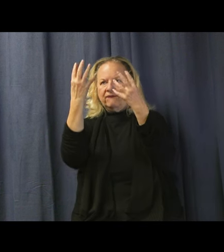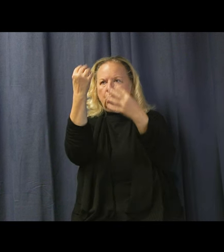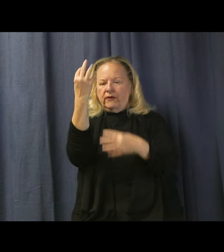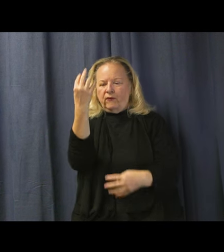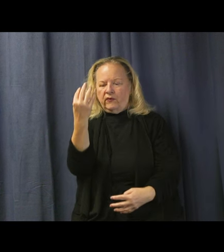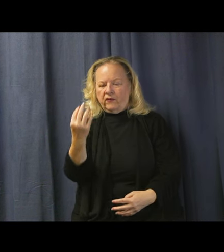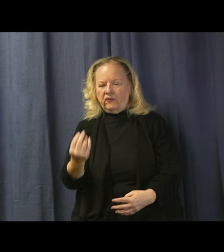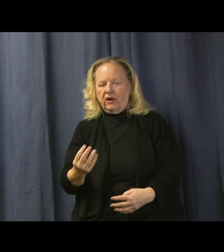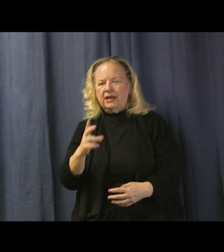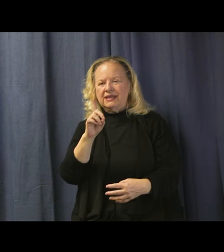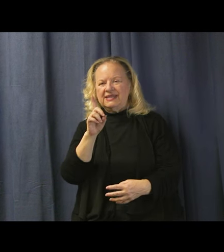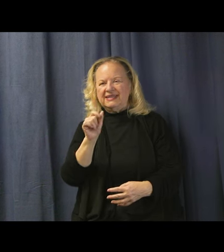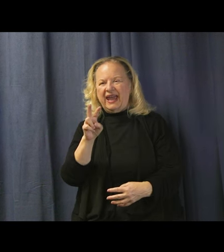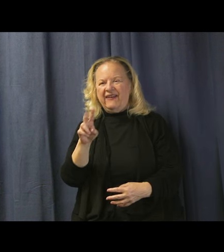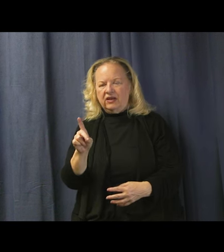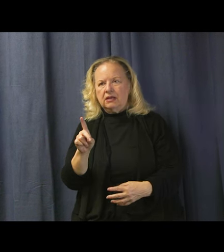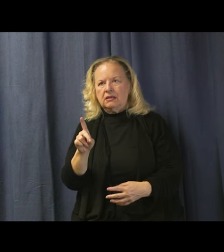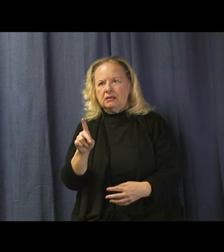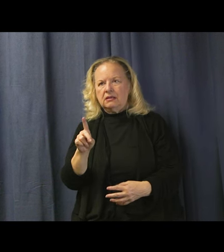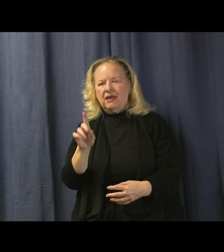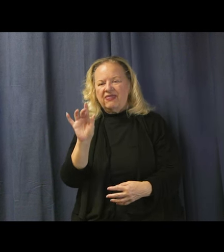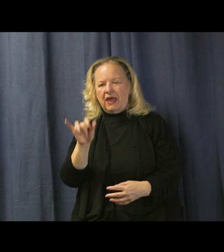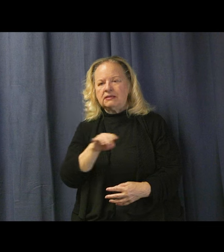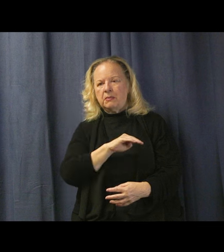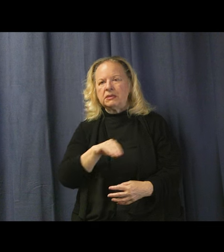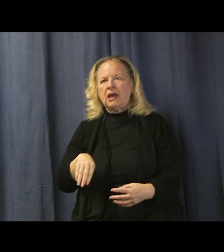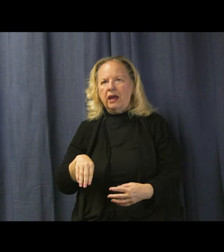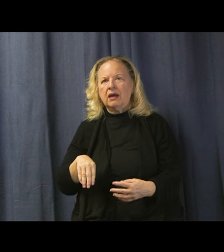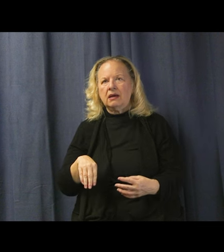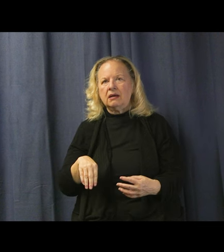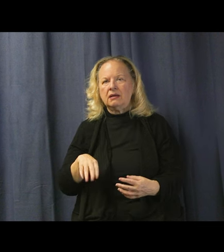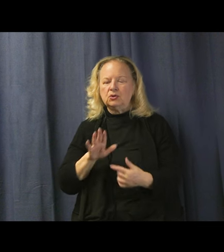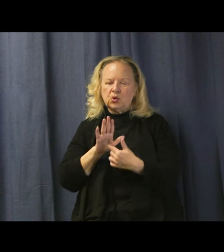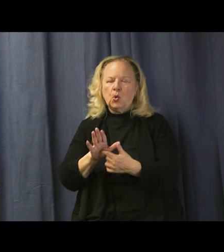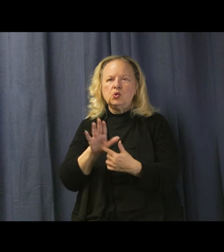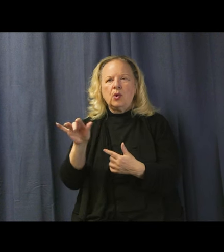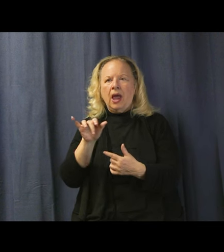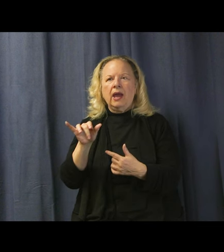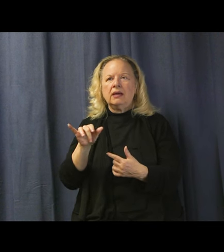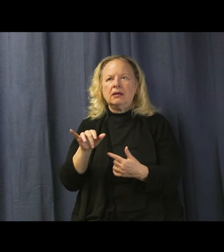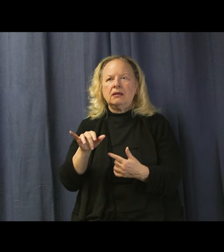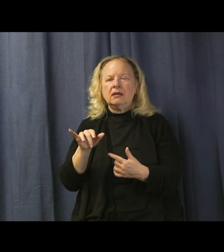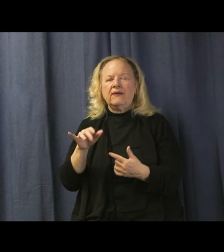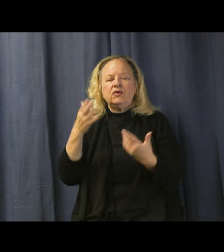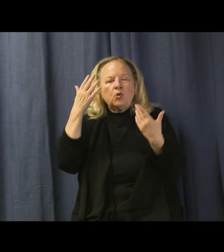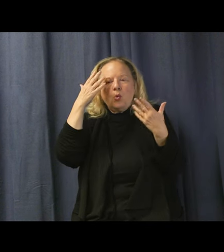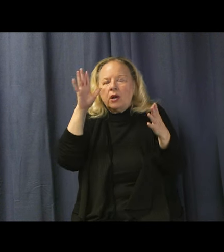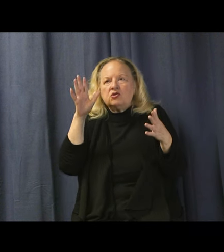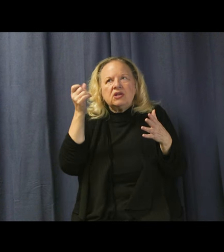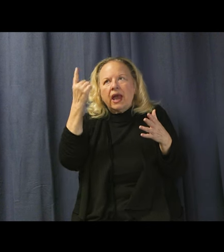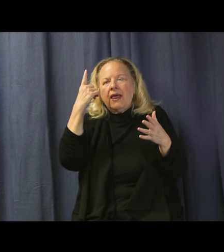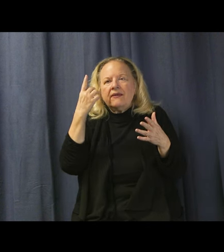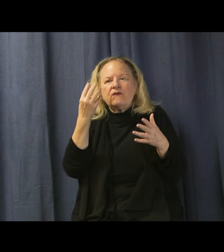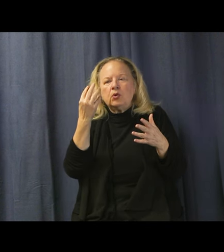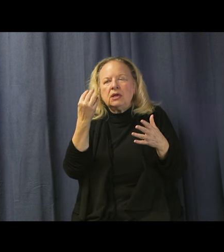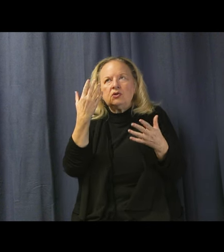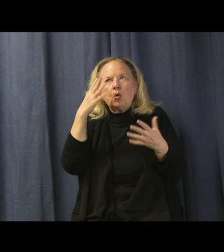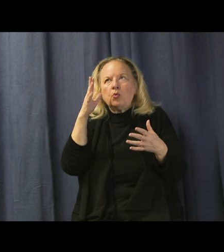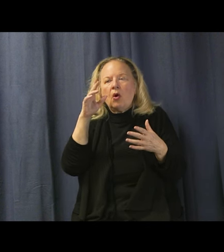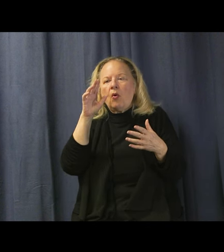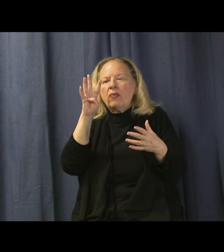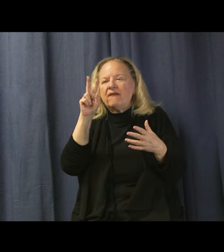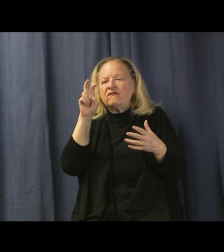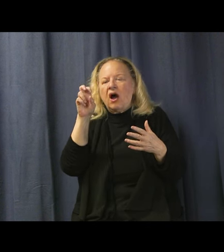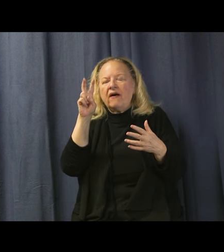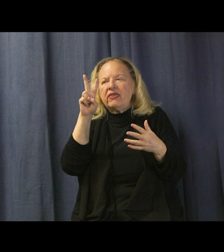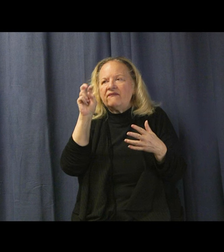really saying is David, David, David, this is the Messiah. But unless you know what the 14 means, you don't see the connection. And if you don't know the Vav is missing,